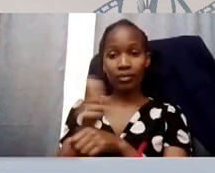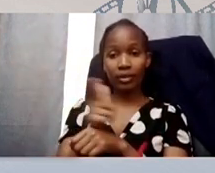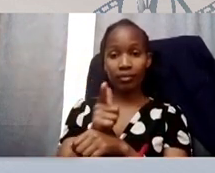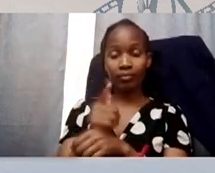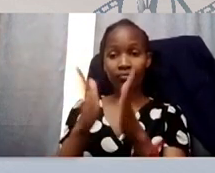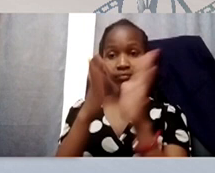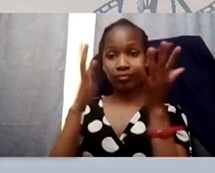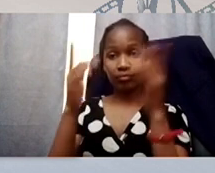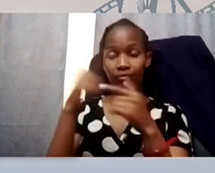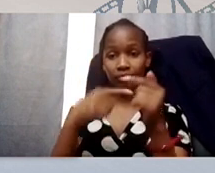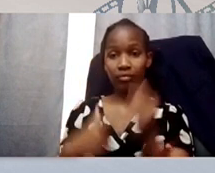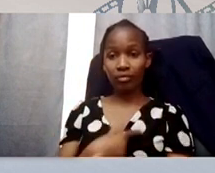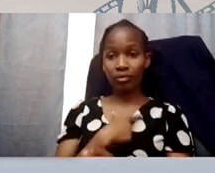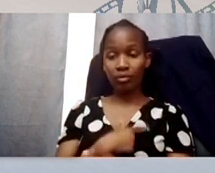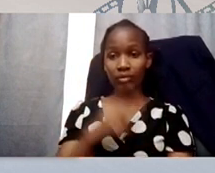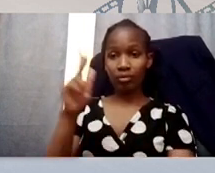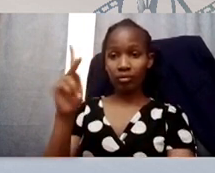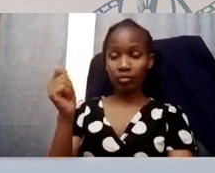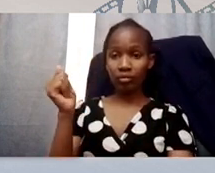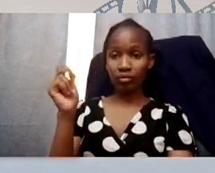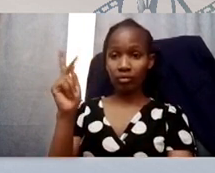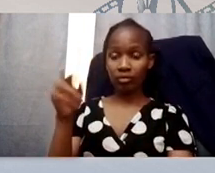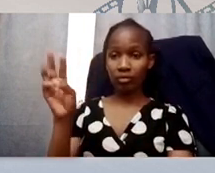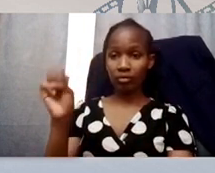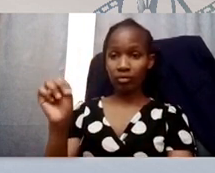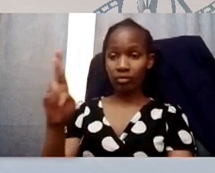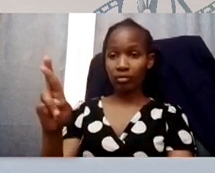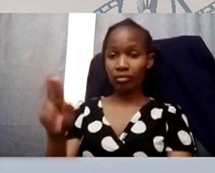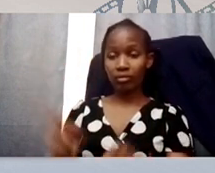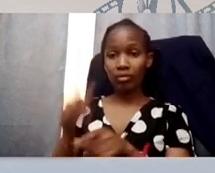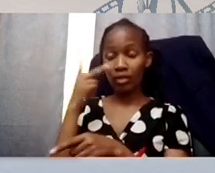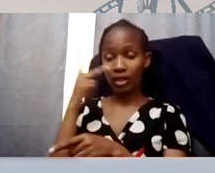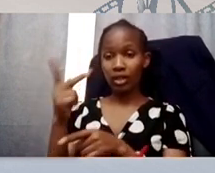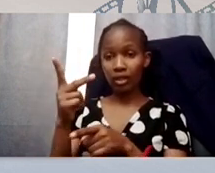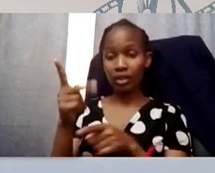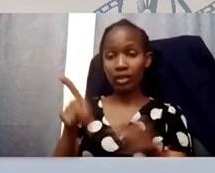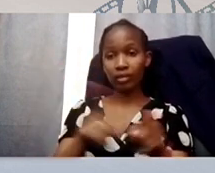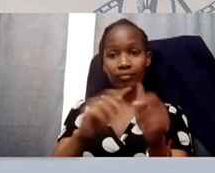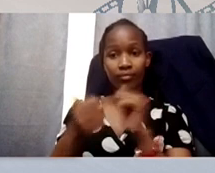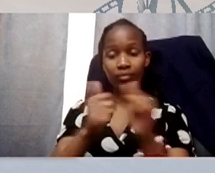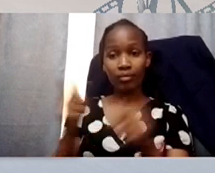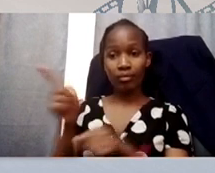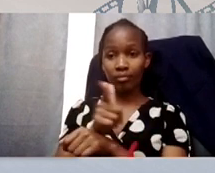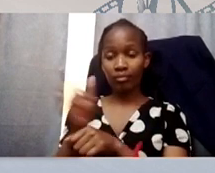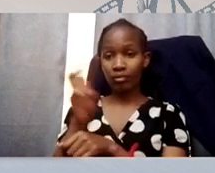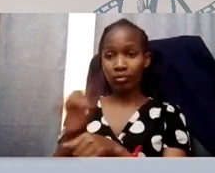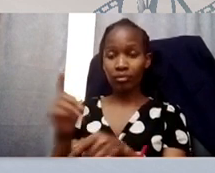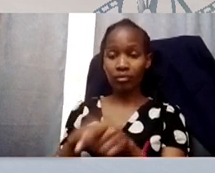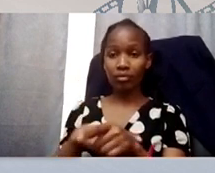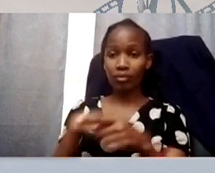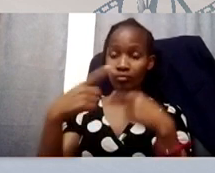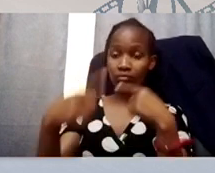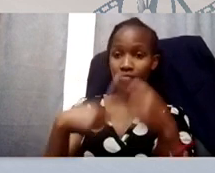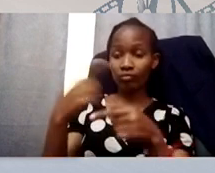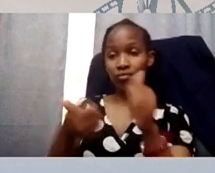visit Kakuma and actually see and meet the athletes and film them as they go about their sporting activities, and also